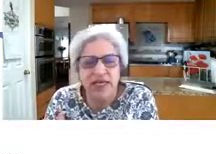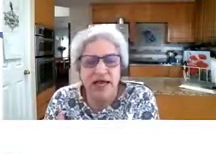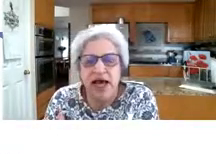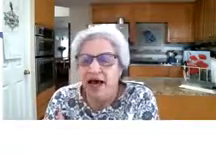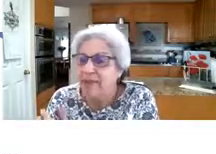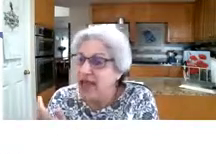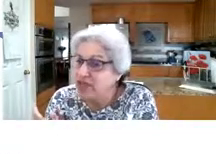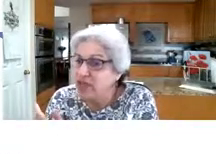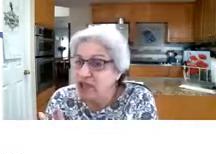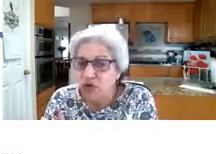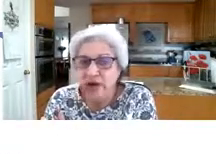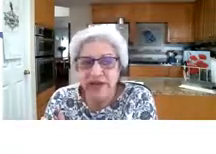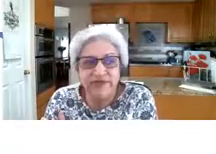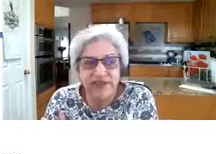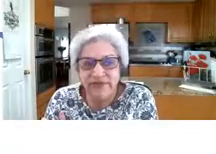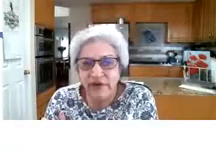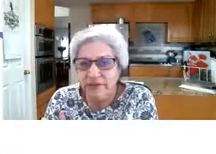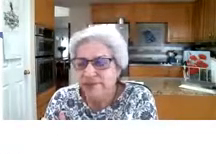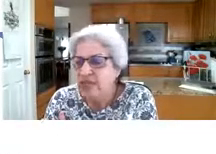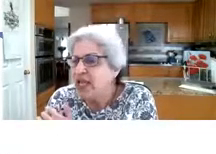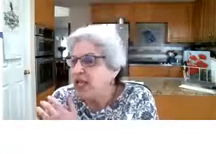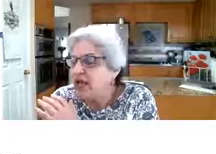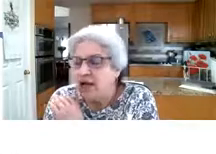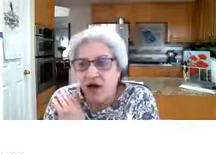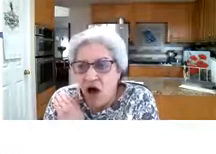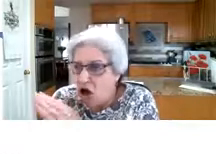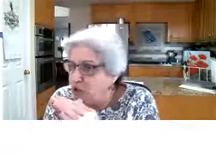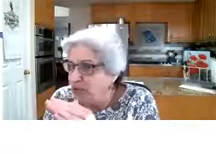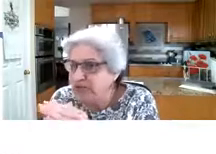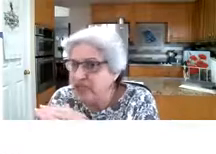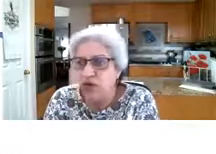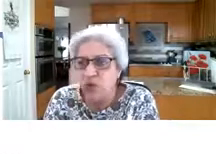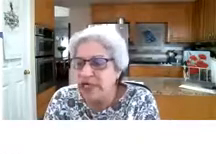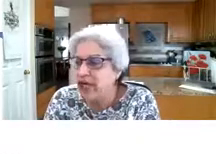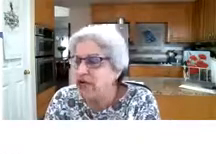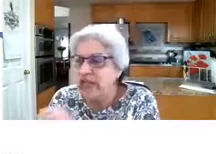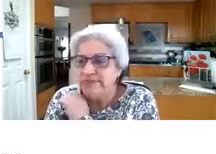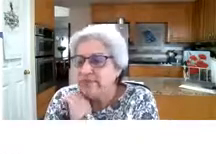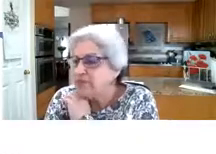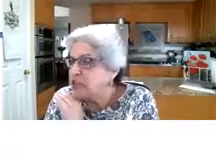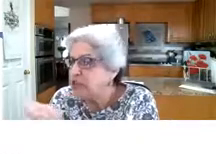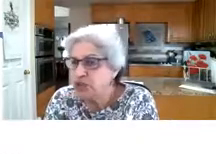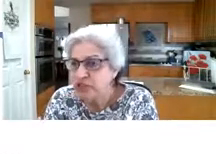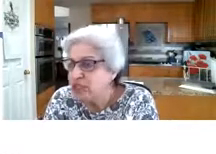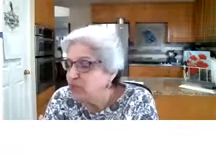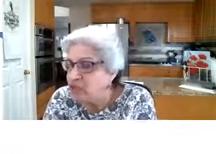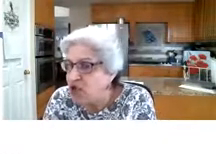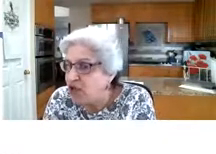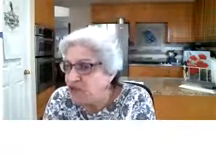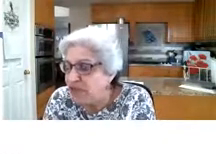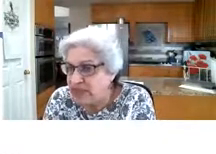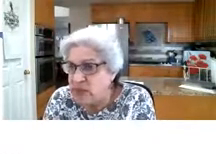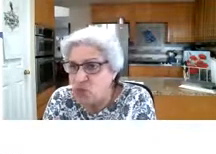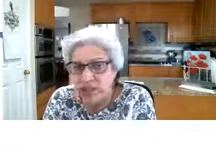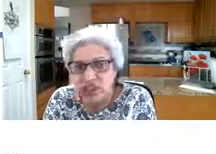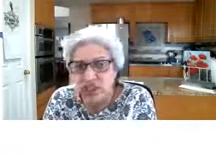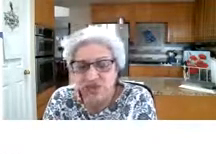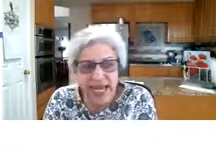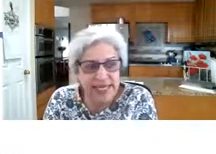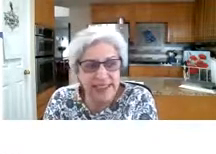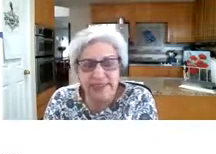muscles, having a low-grade fever, all perfectly ordinary, usually resolve